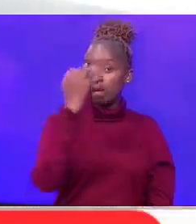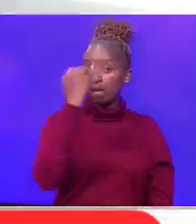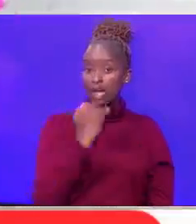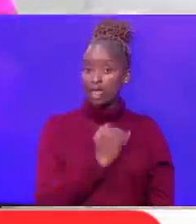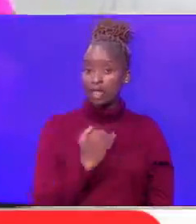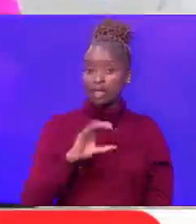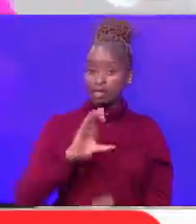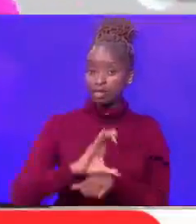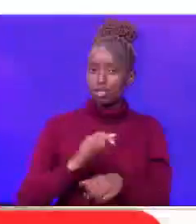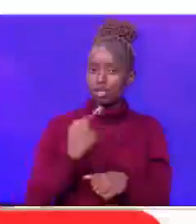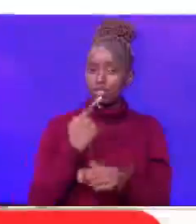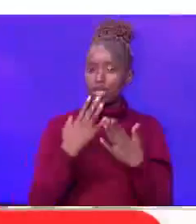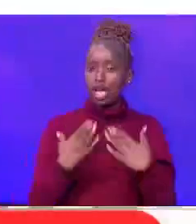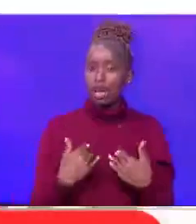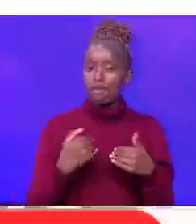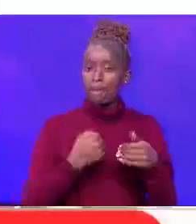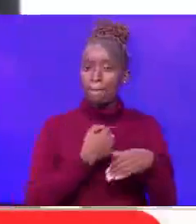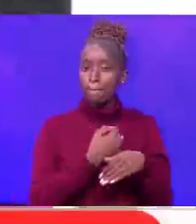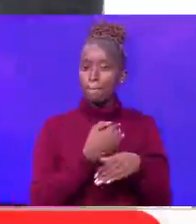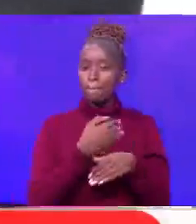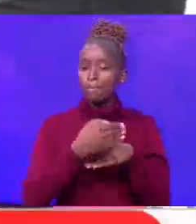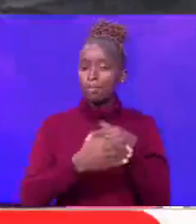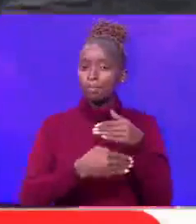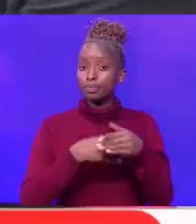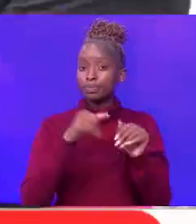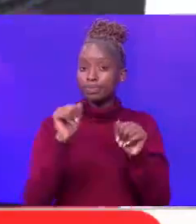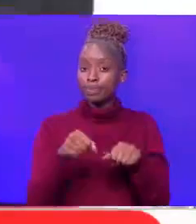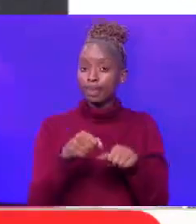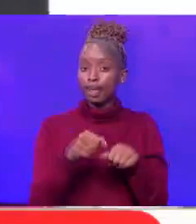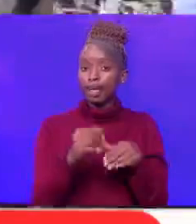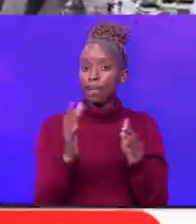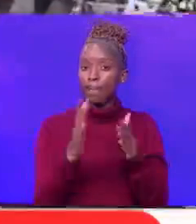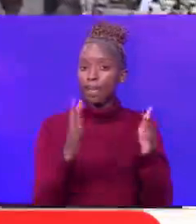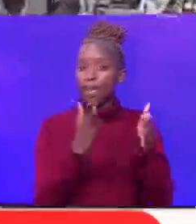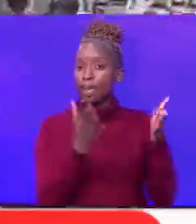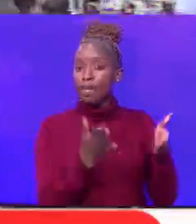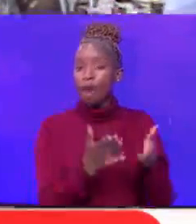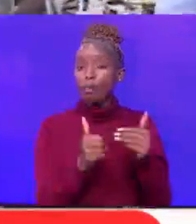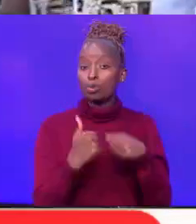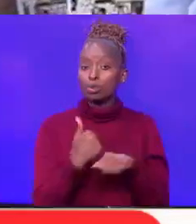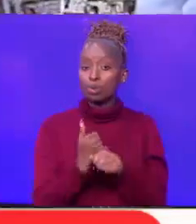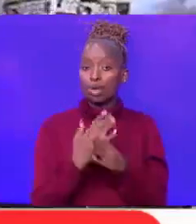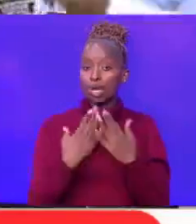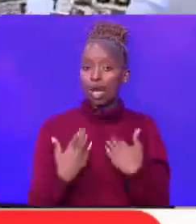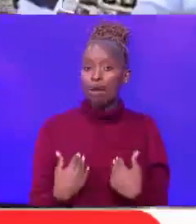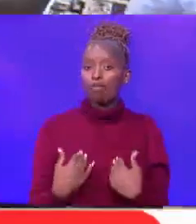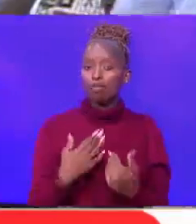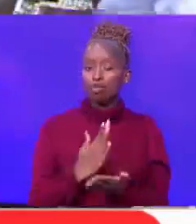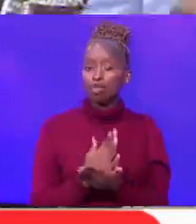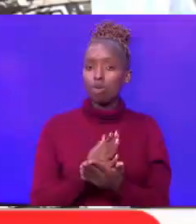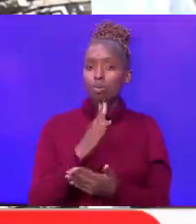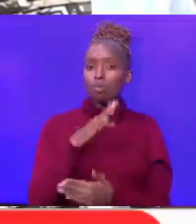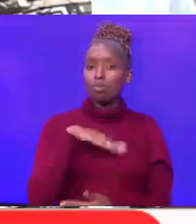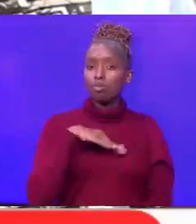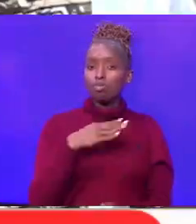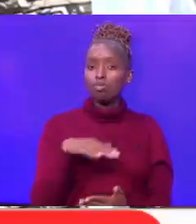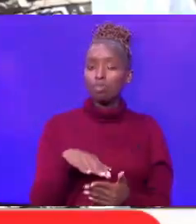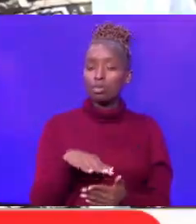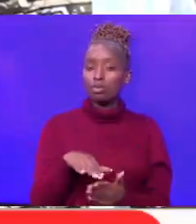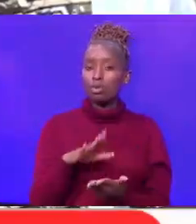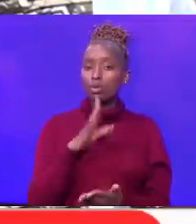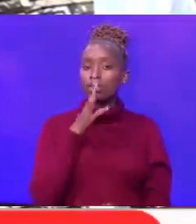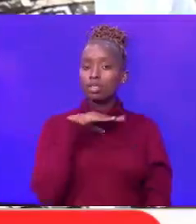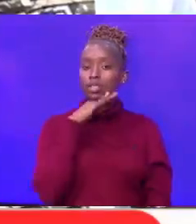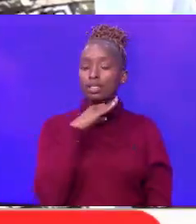the construction of large dams to avert the recurring floods that have led to the death of more than 200 people. Serikali